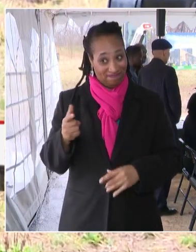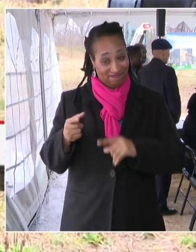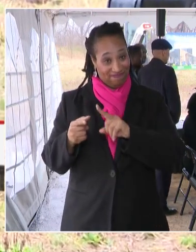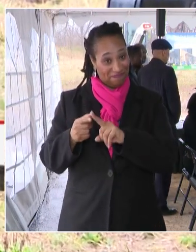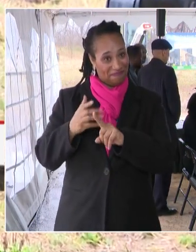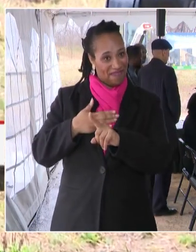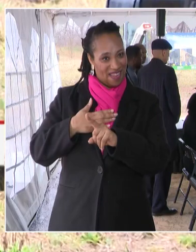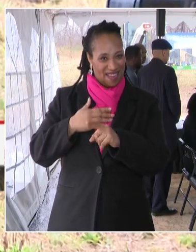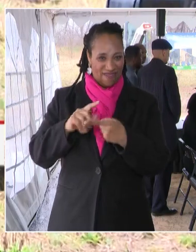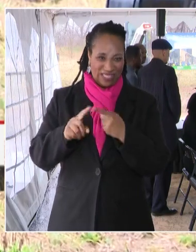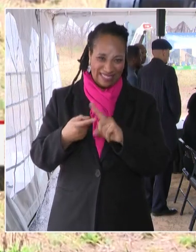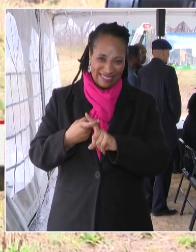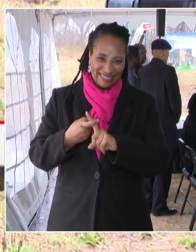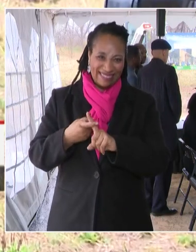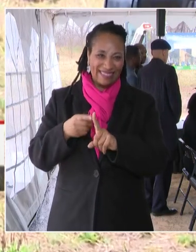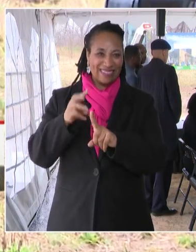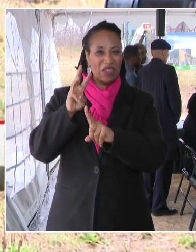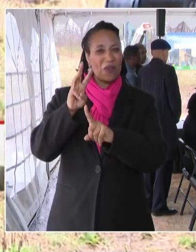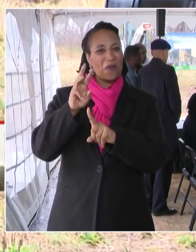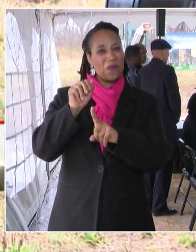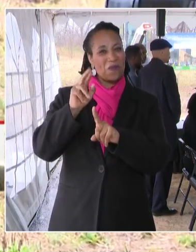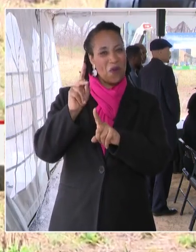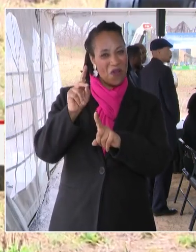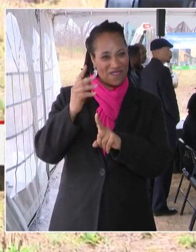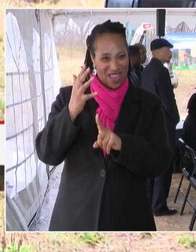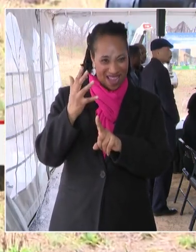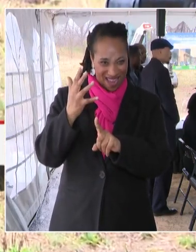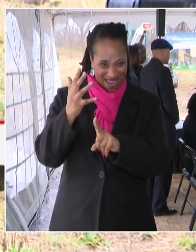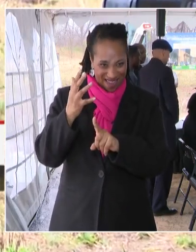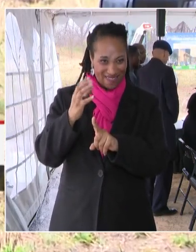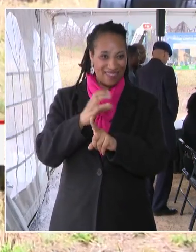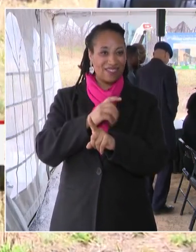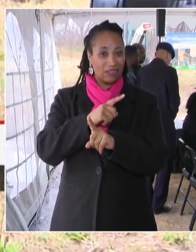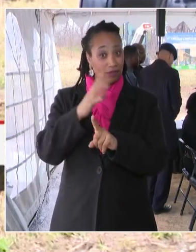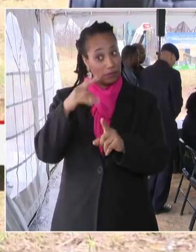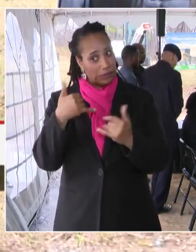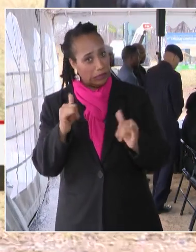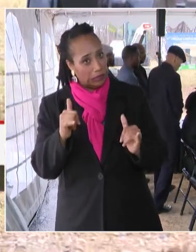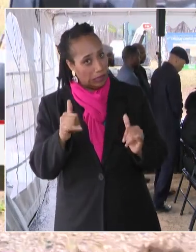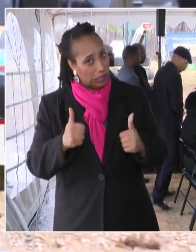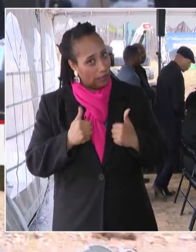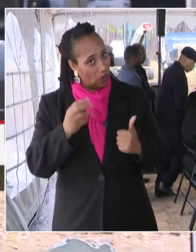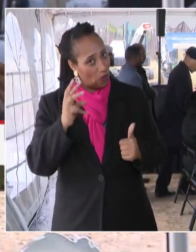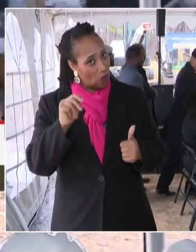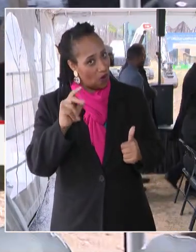5 council member. I still live in Ward 5, by the way, Zachary Parker. Let's give Zachary a round of applause.